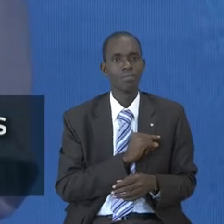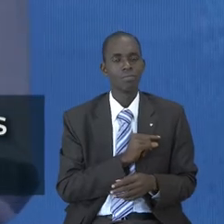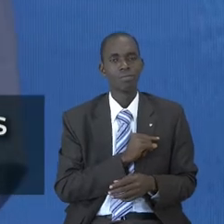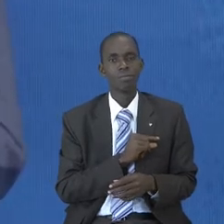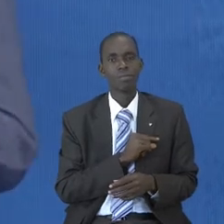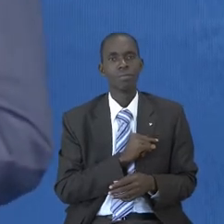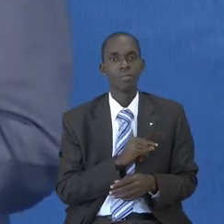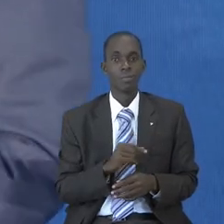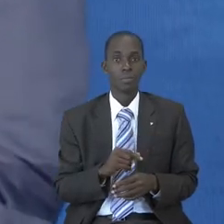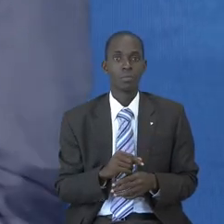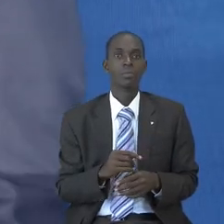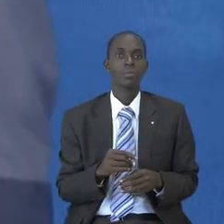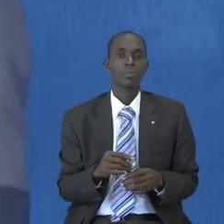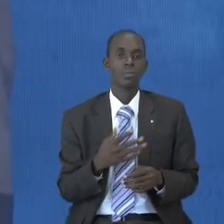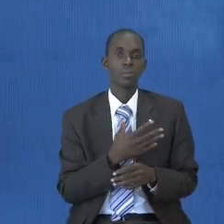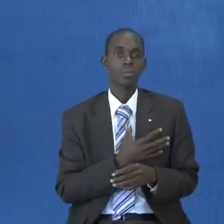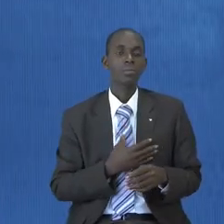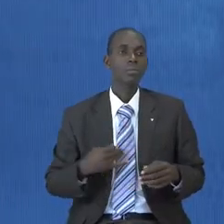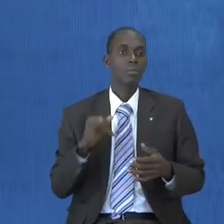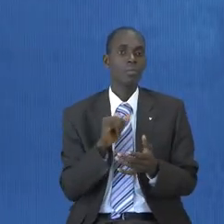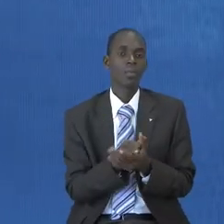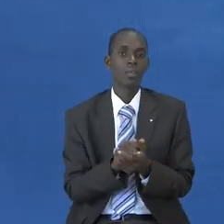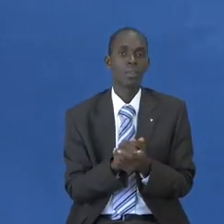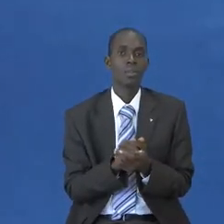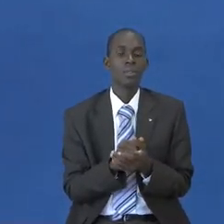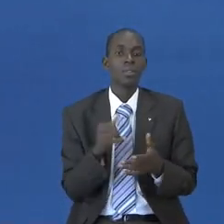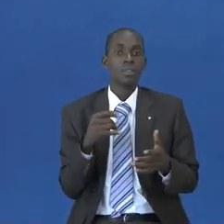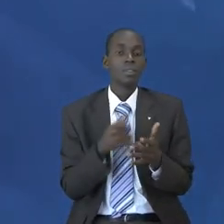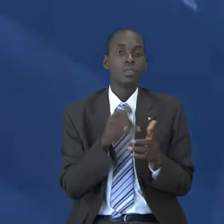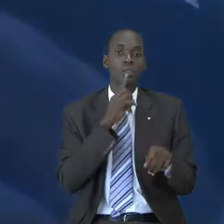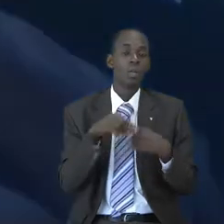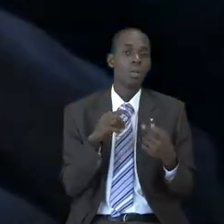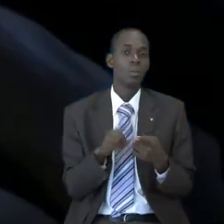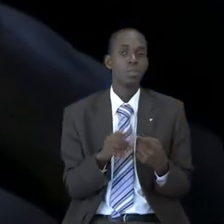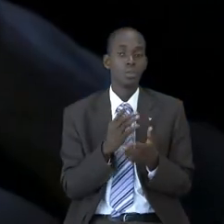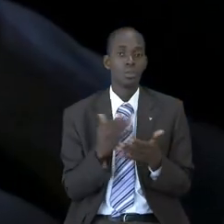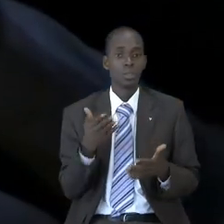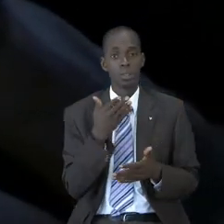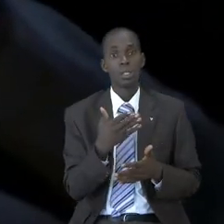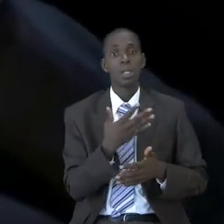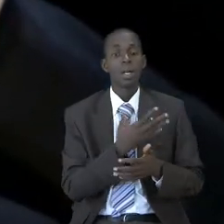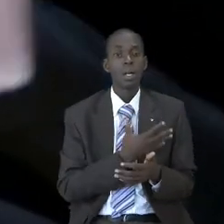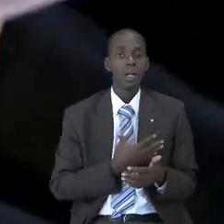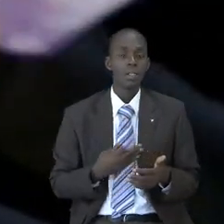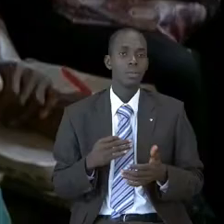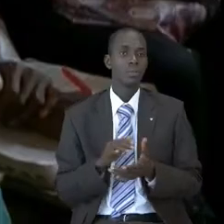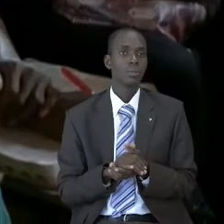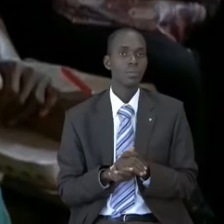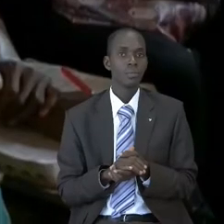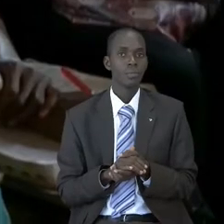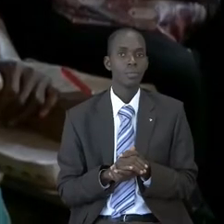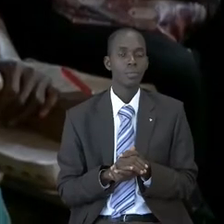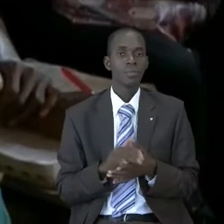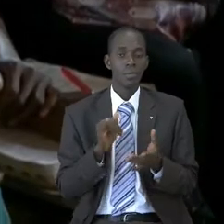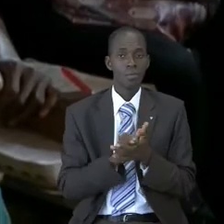You understand? When somebody talks about somebody else and they say, that man is a jovial,